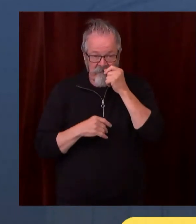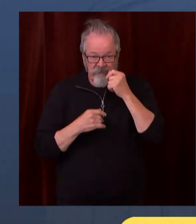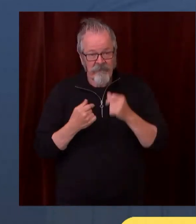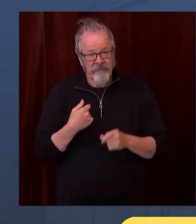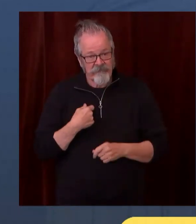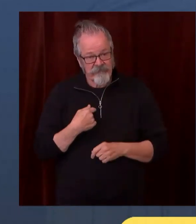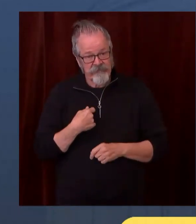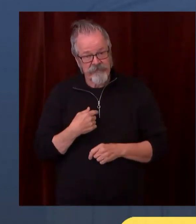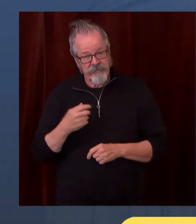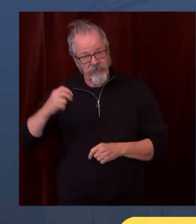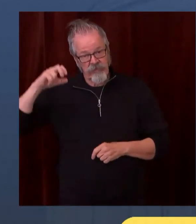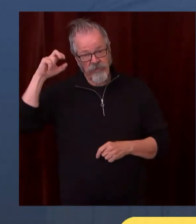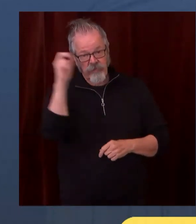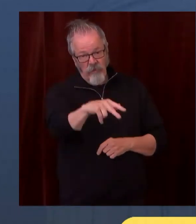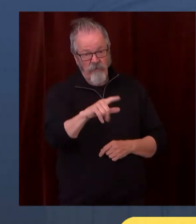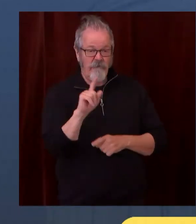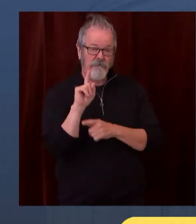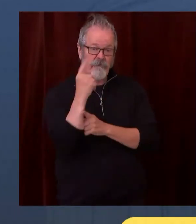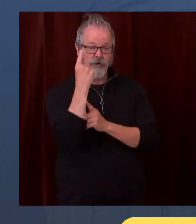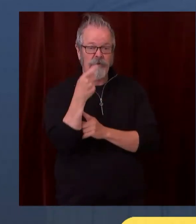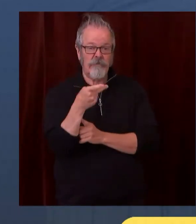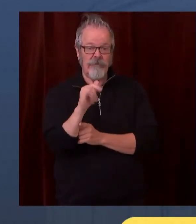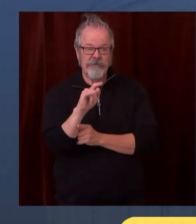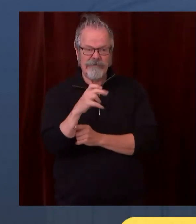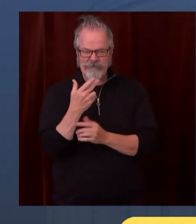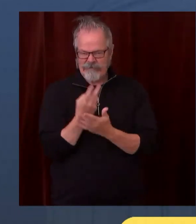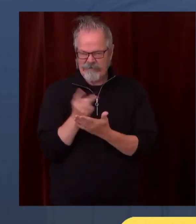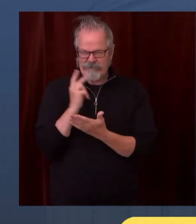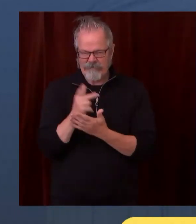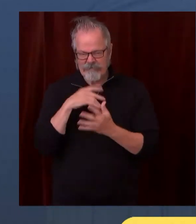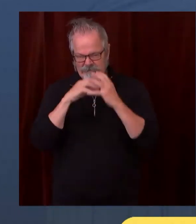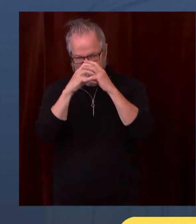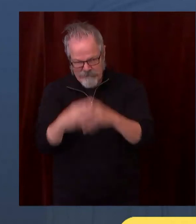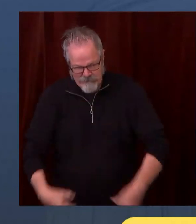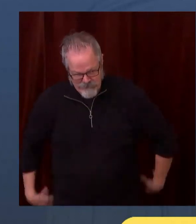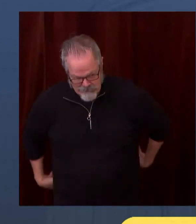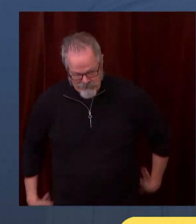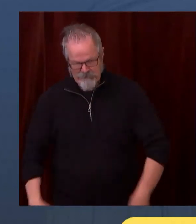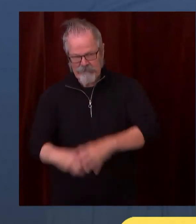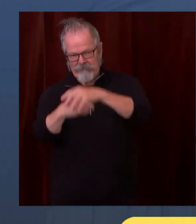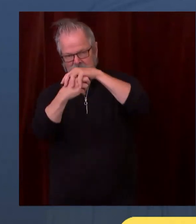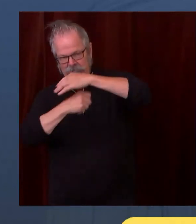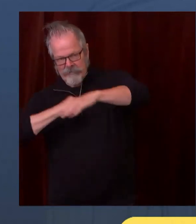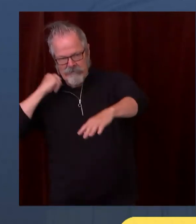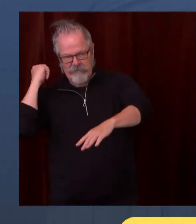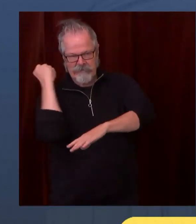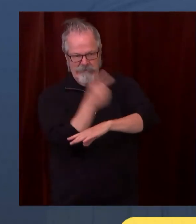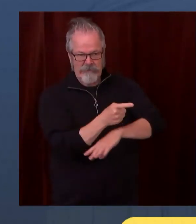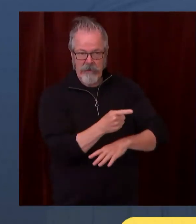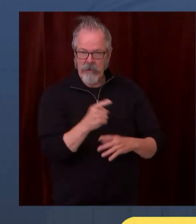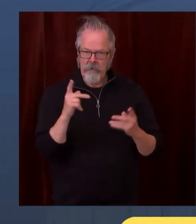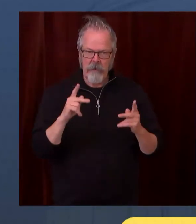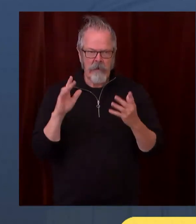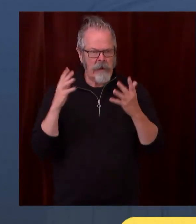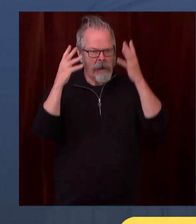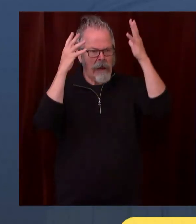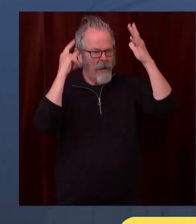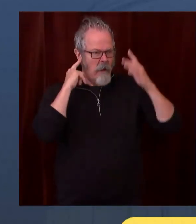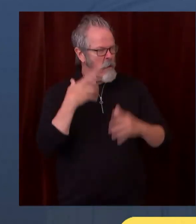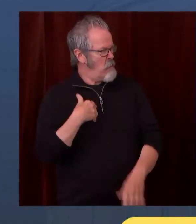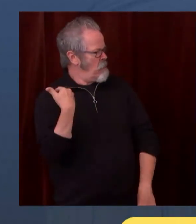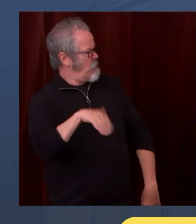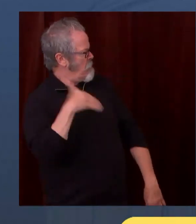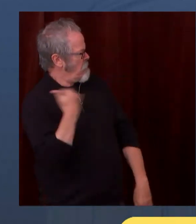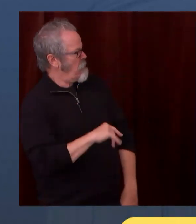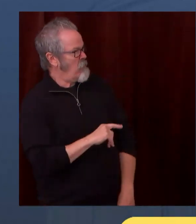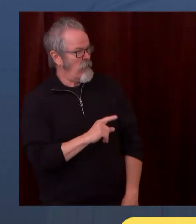it was just pre-recorded tape. But I think it's been a creative way to do it. I will just offer one observation is that